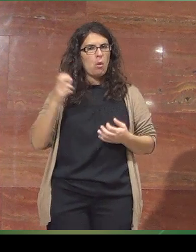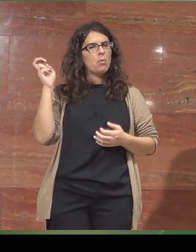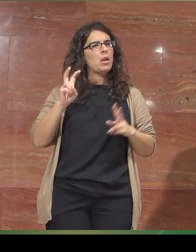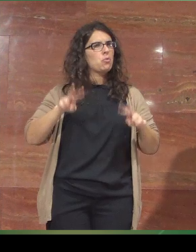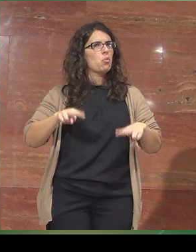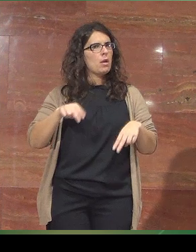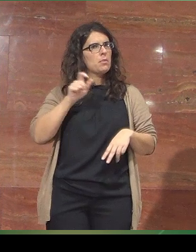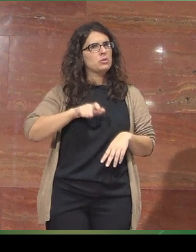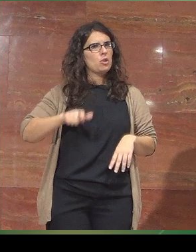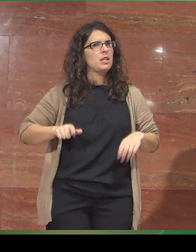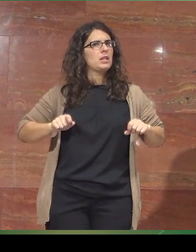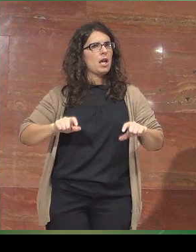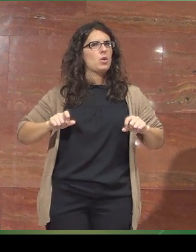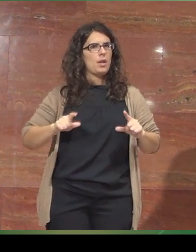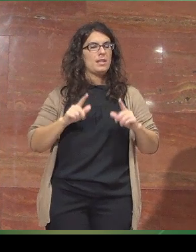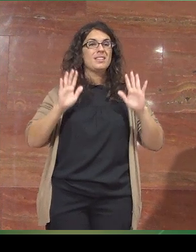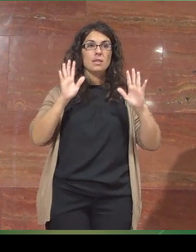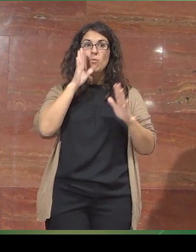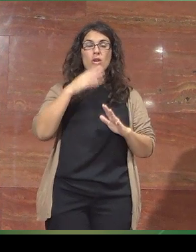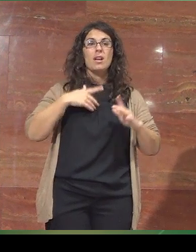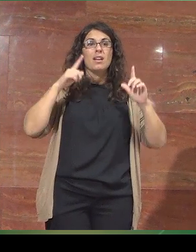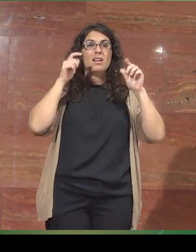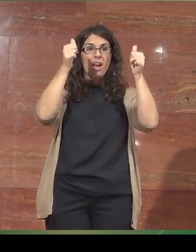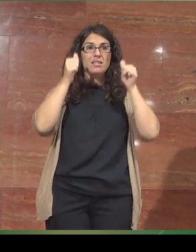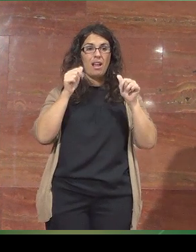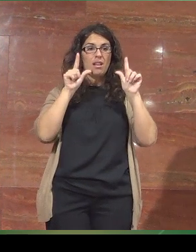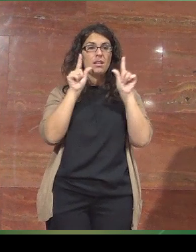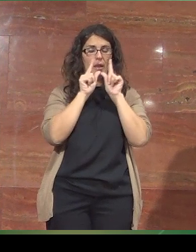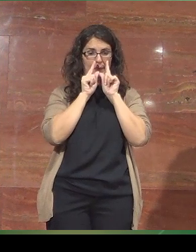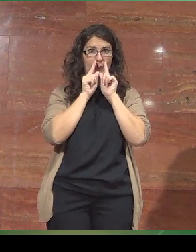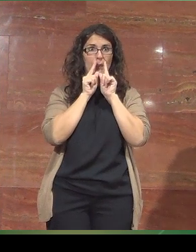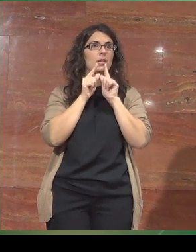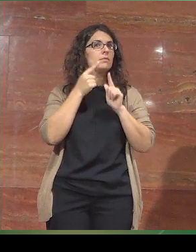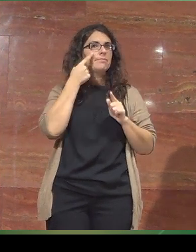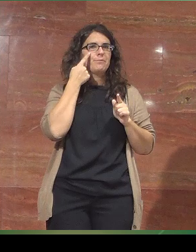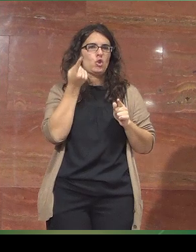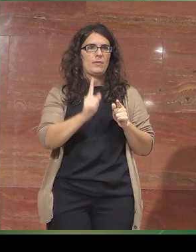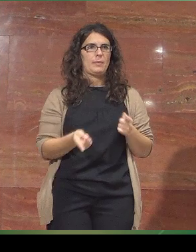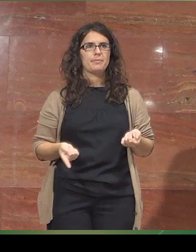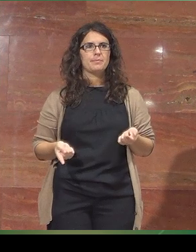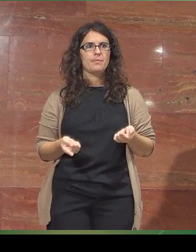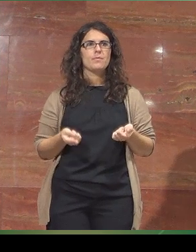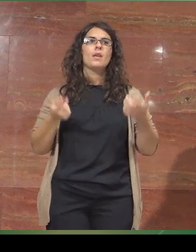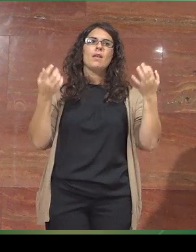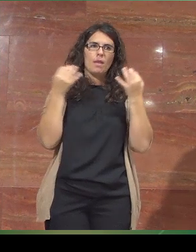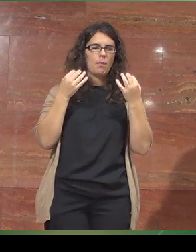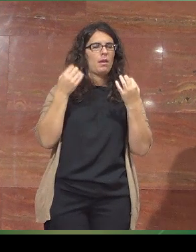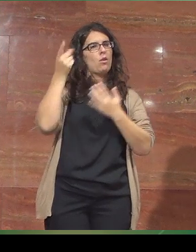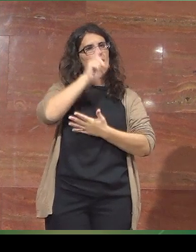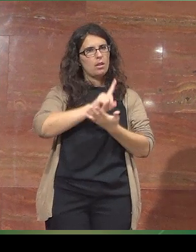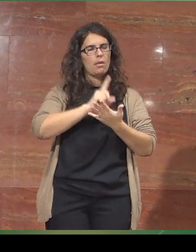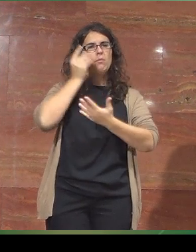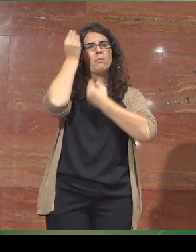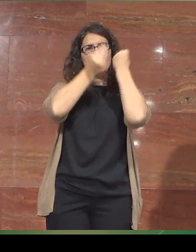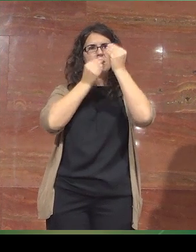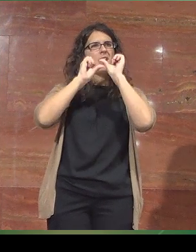there. So you need to rethink the way that you communicate with people and take information into people's homes, put it